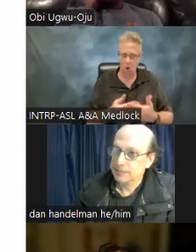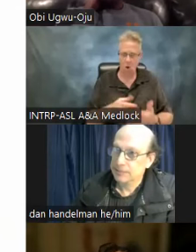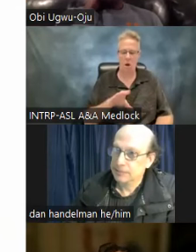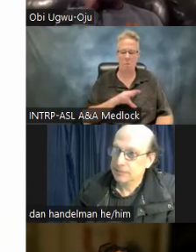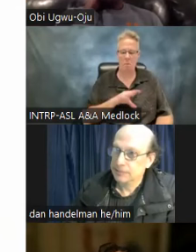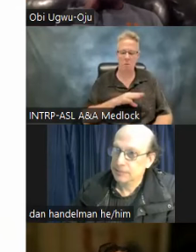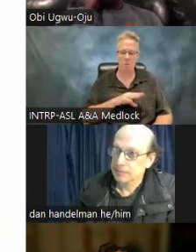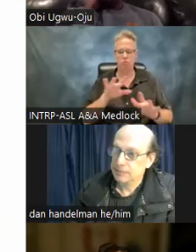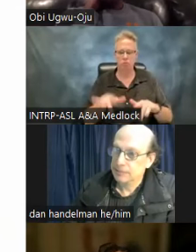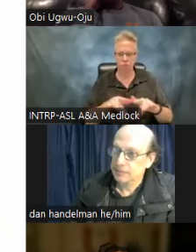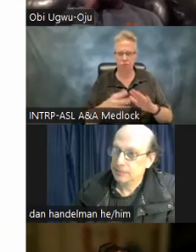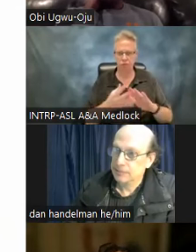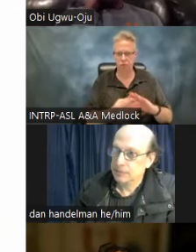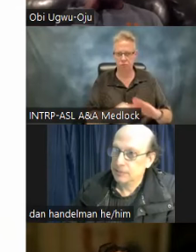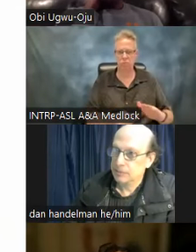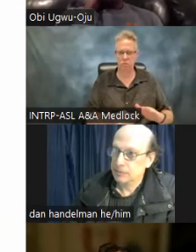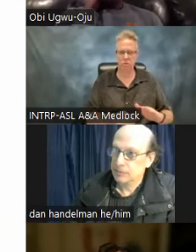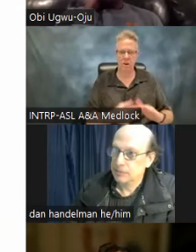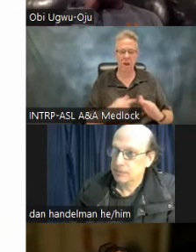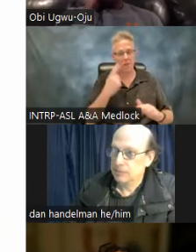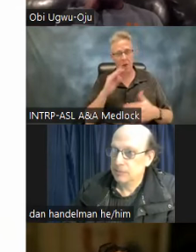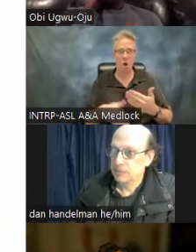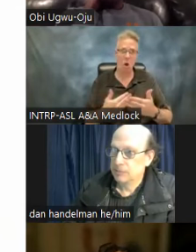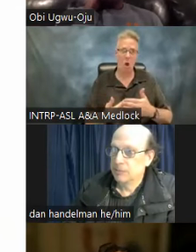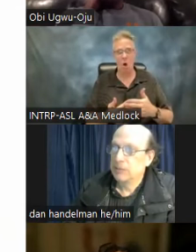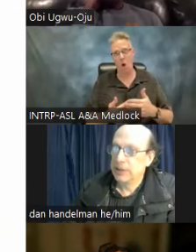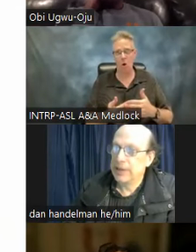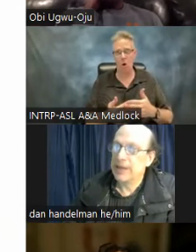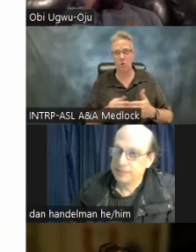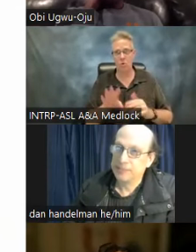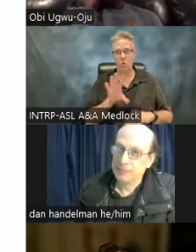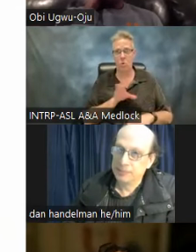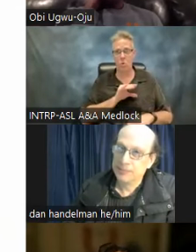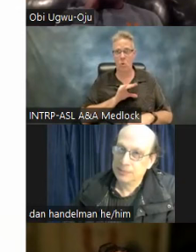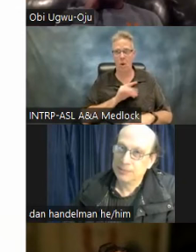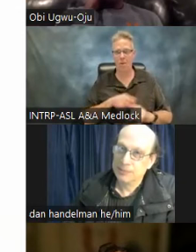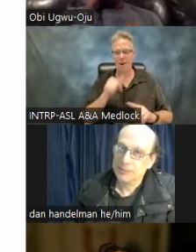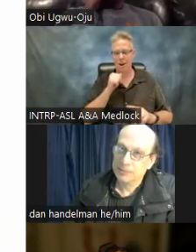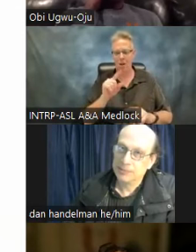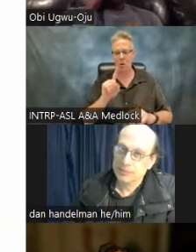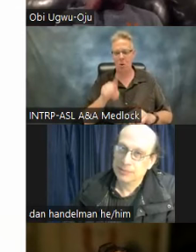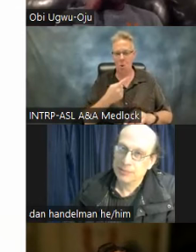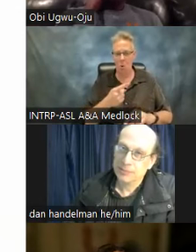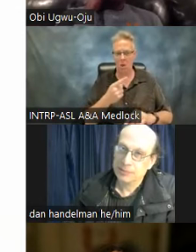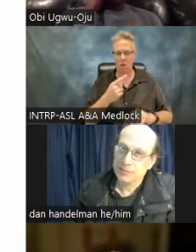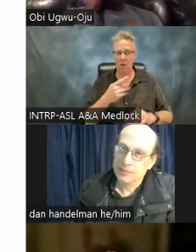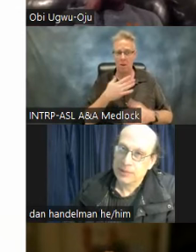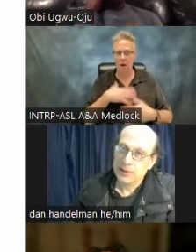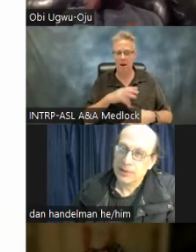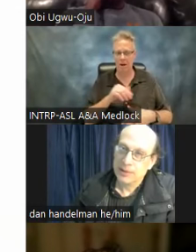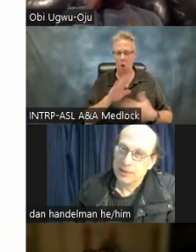footage. Because when I see like all recorded footage, I assume it was not just body cam, but I don't know.